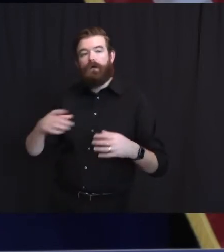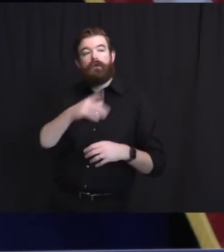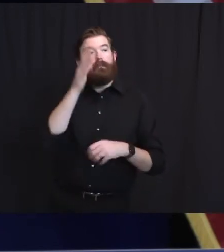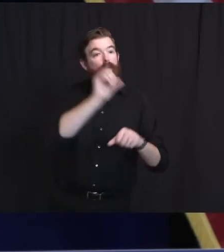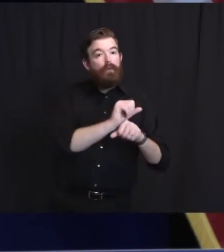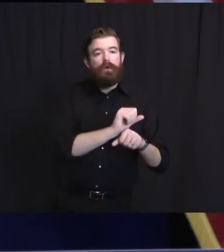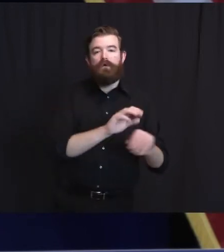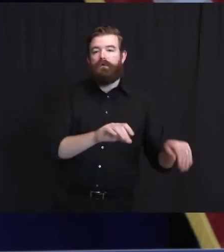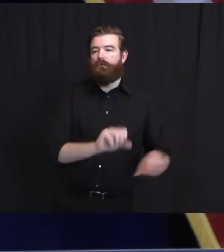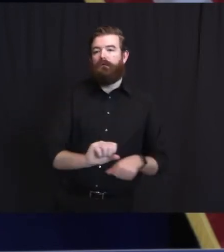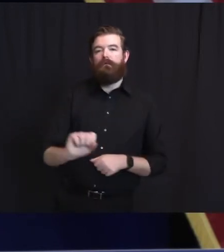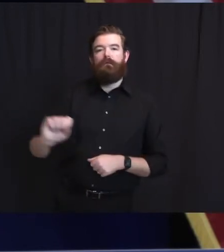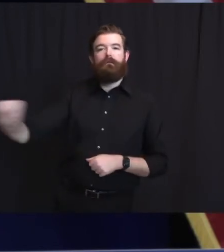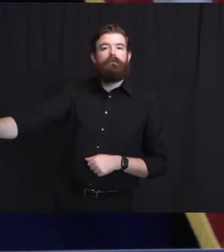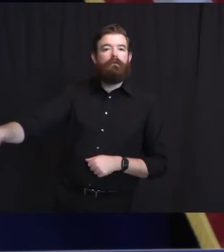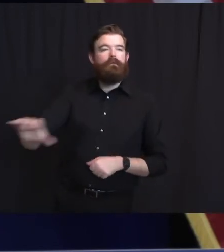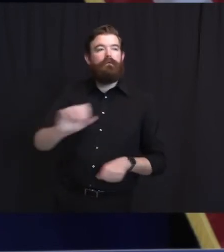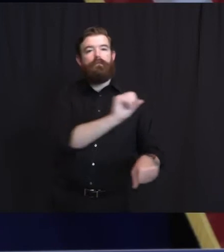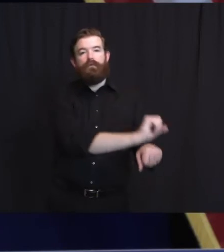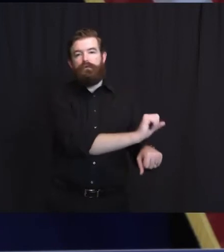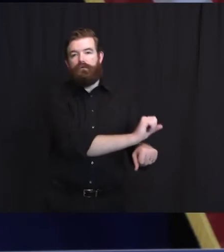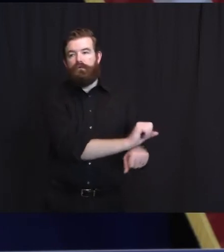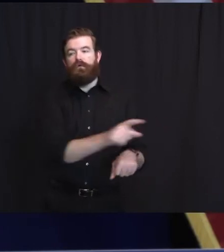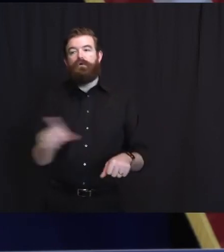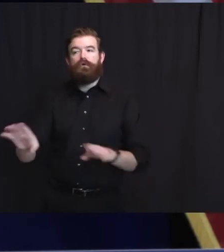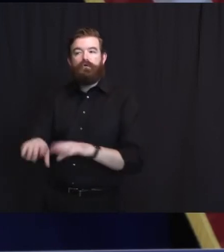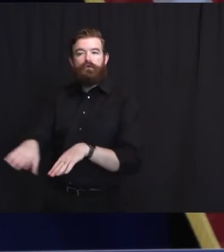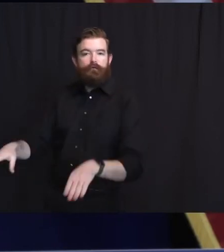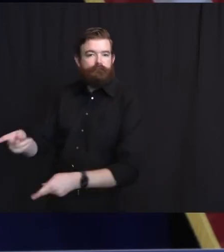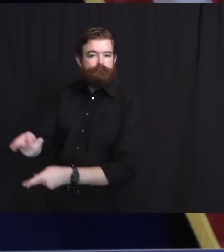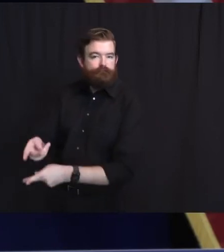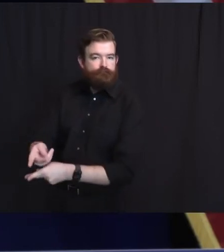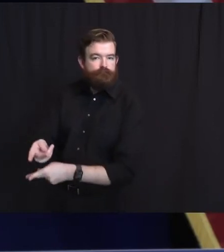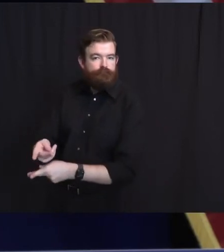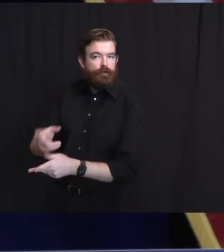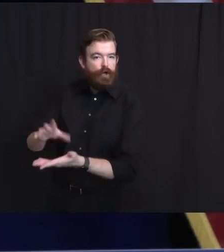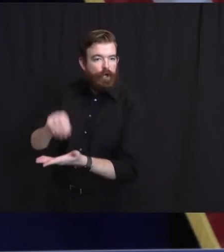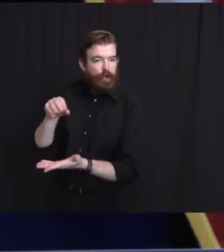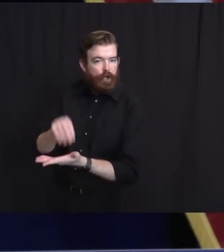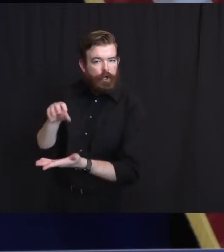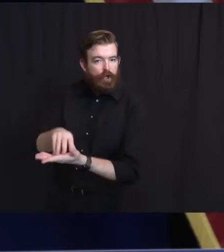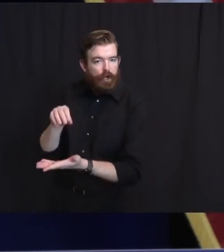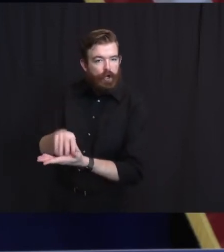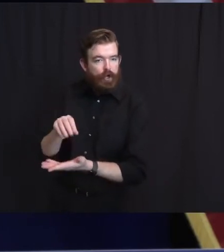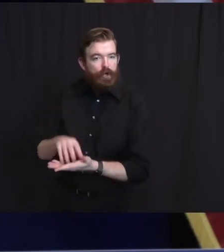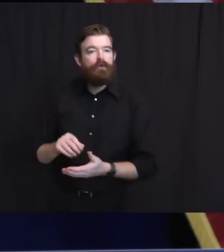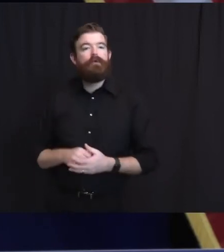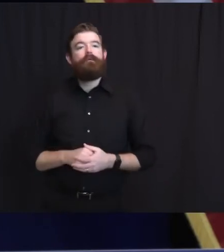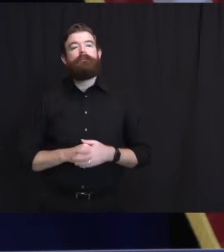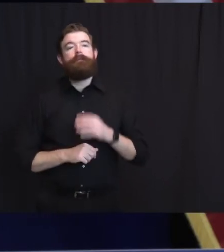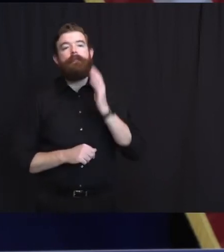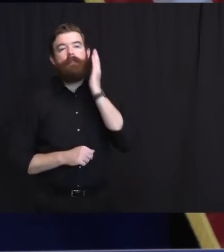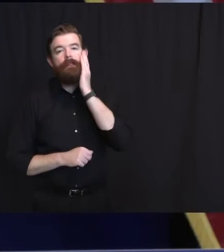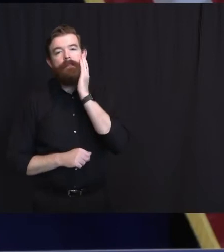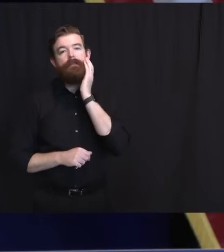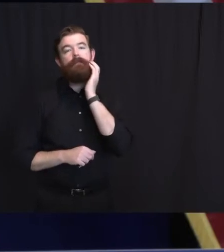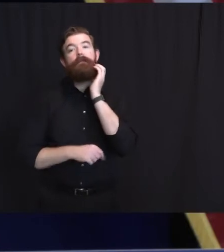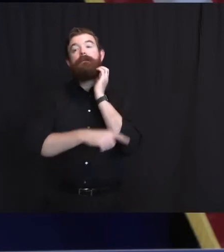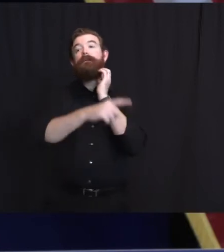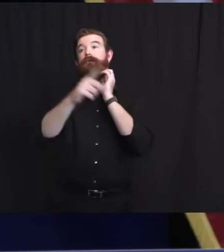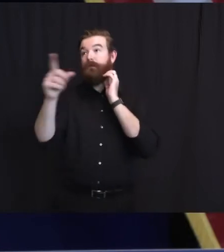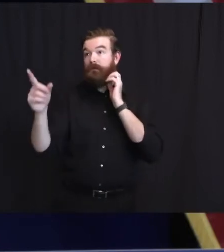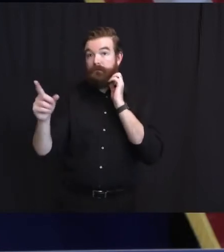empower our districts, children, and families to reap the invaluable benefits of high-quality preschool education. These